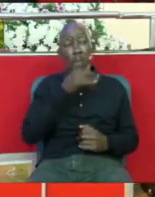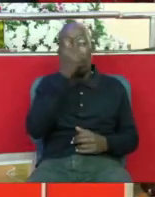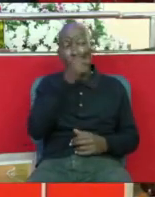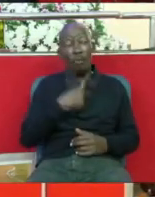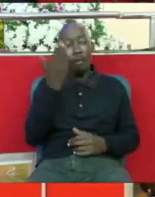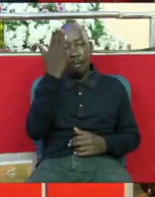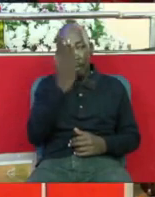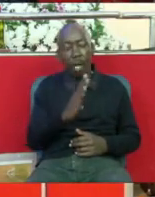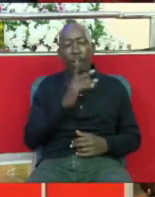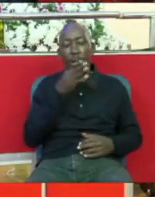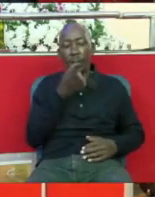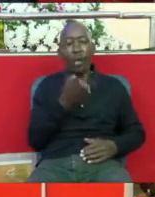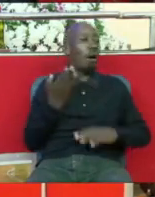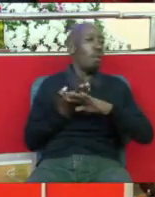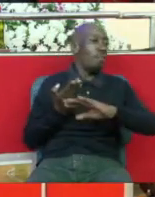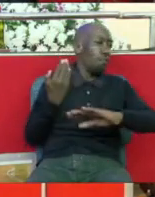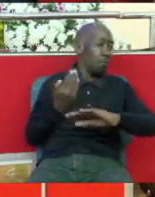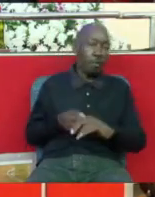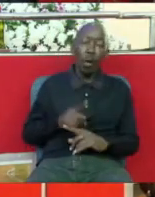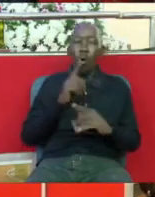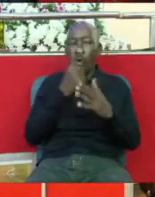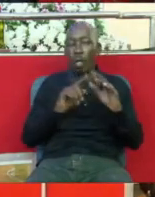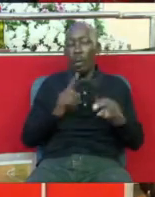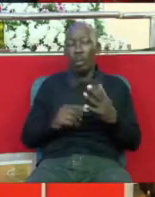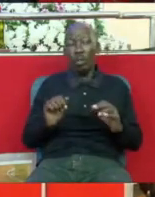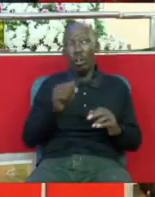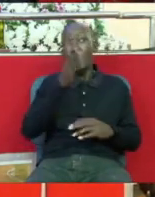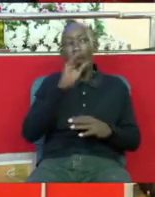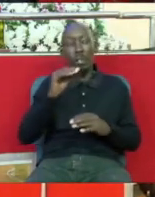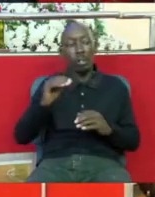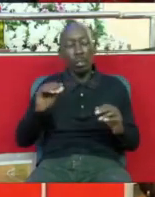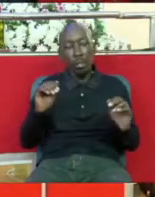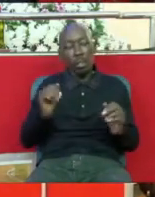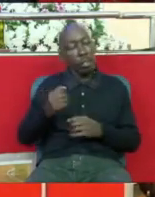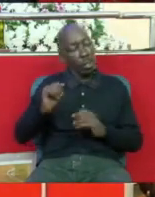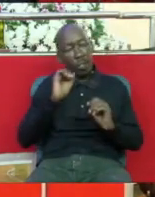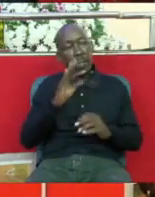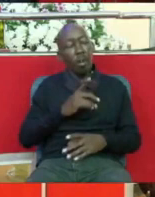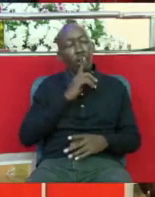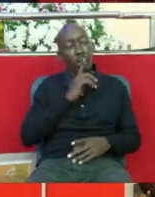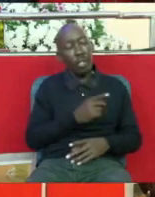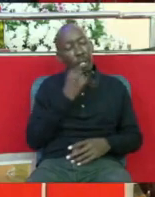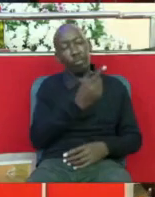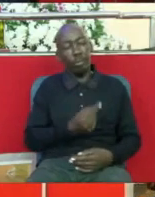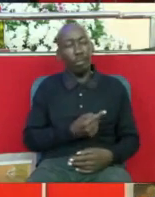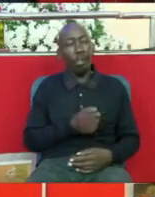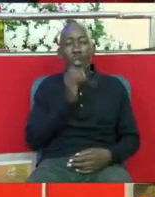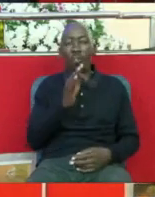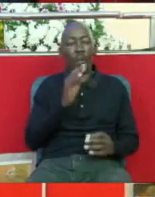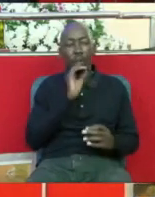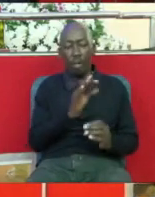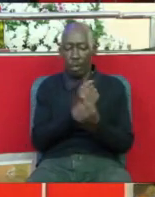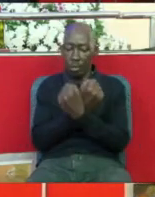here before. Kwa sababu haujakuwa hapo awali. What about if God fails me? Lakini je itakuwaje Mungu akwambie? What about if nothing